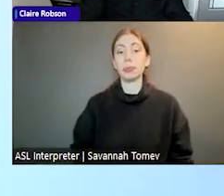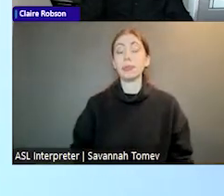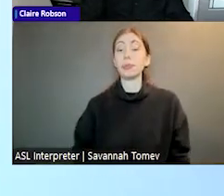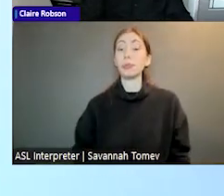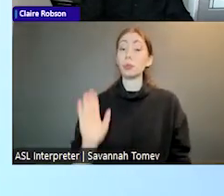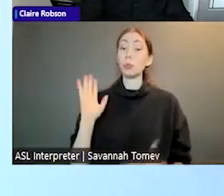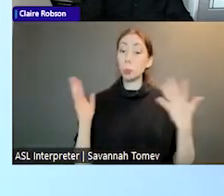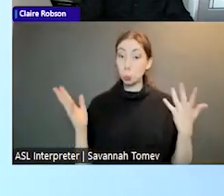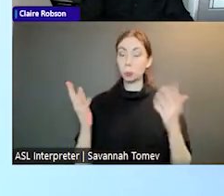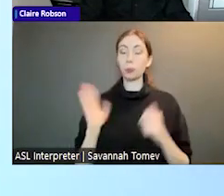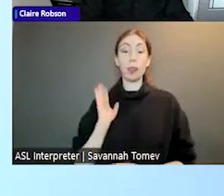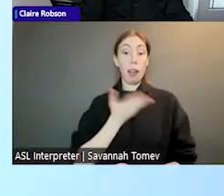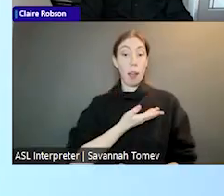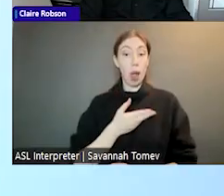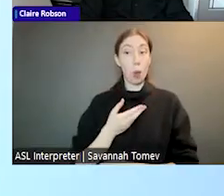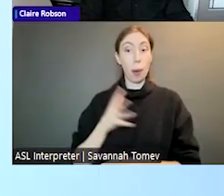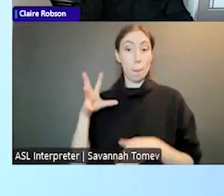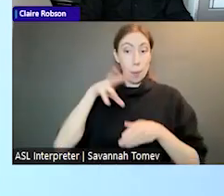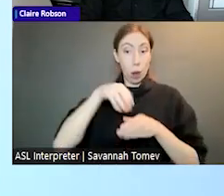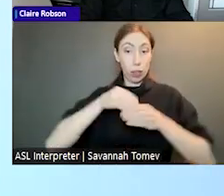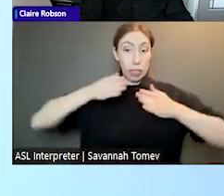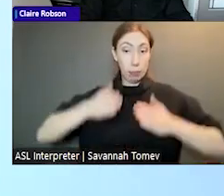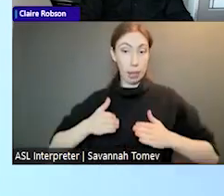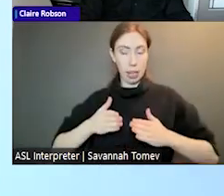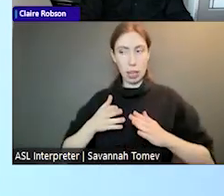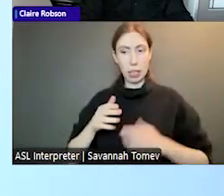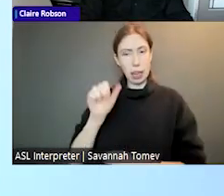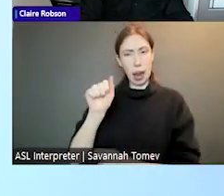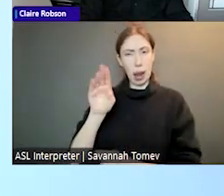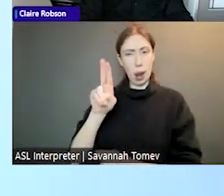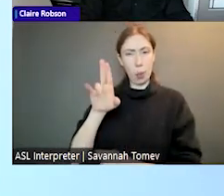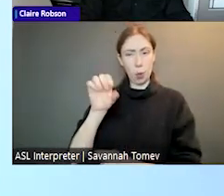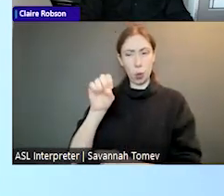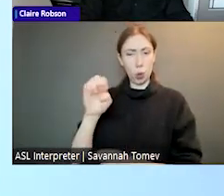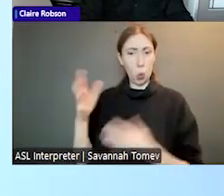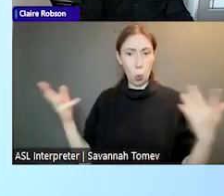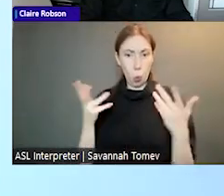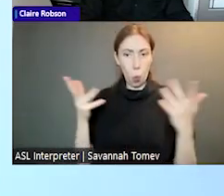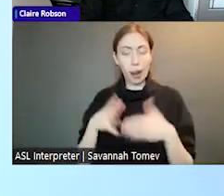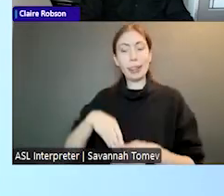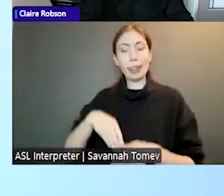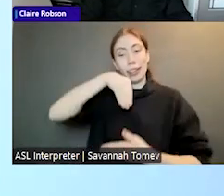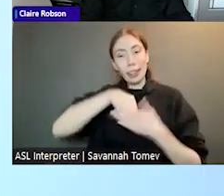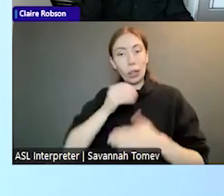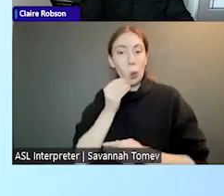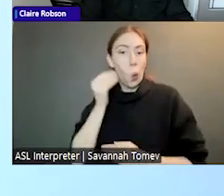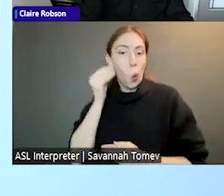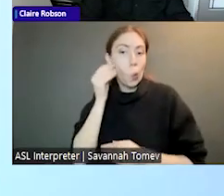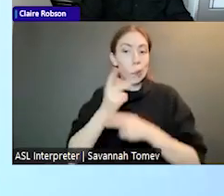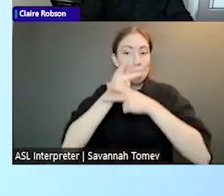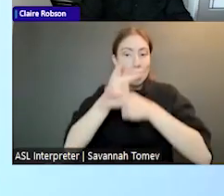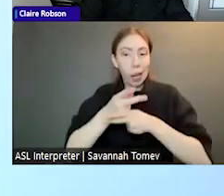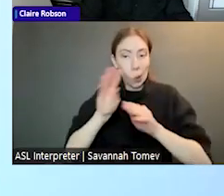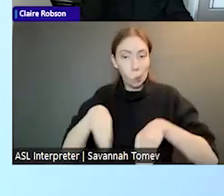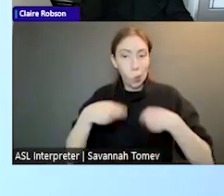by in-home care providers. They were abused by religious institutions.